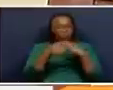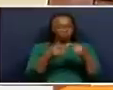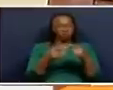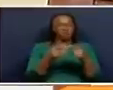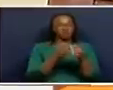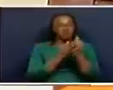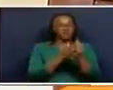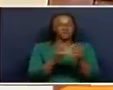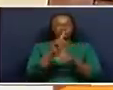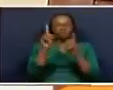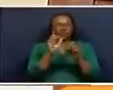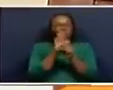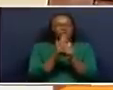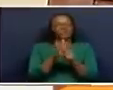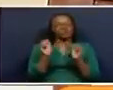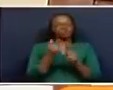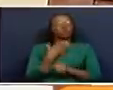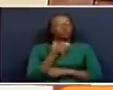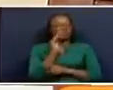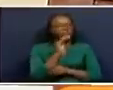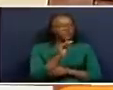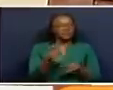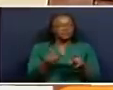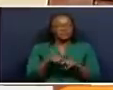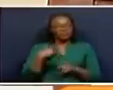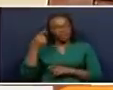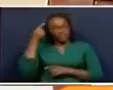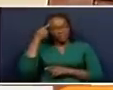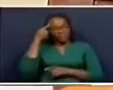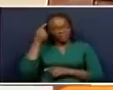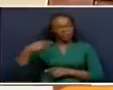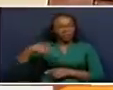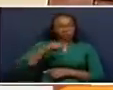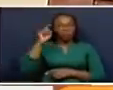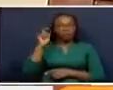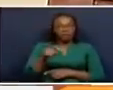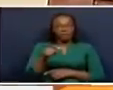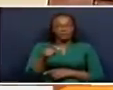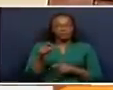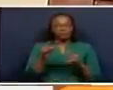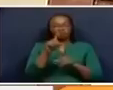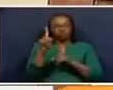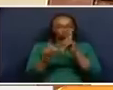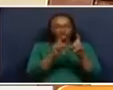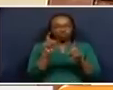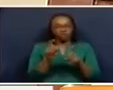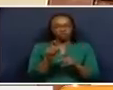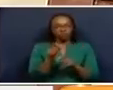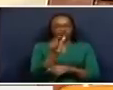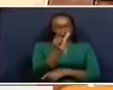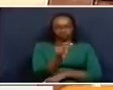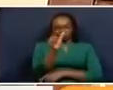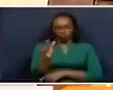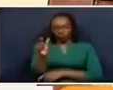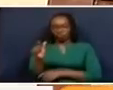we would want to pose. But yet I also hold the view that we ought to interrogate these individuals,